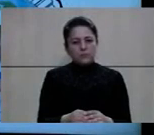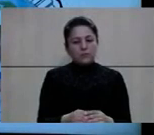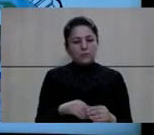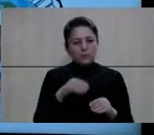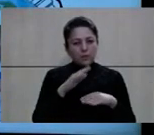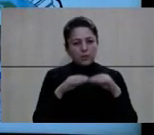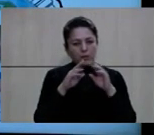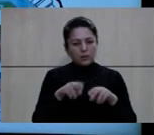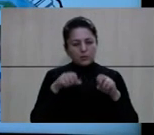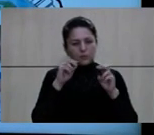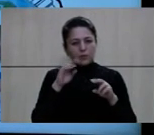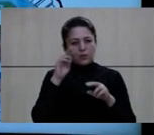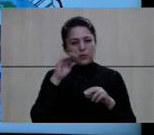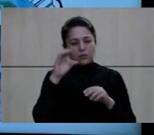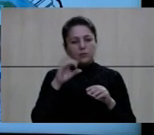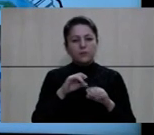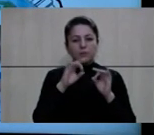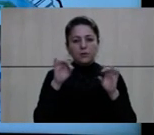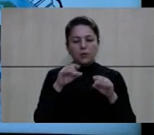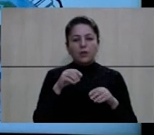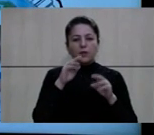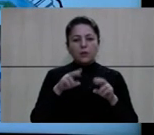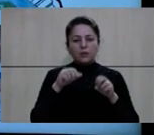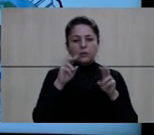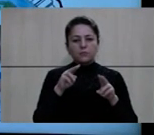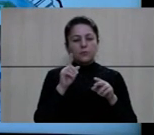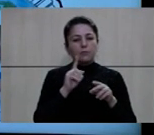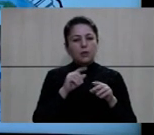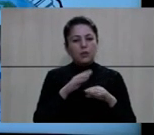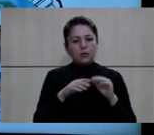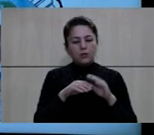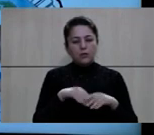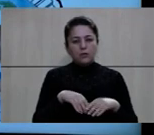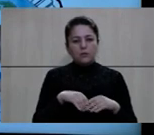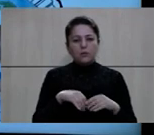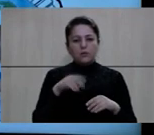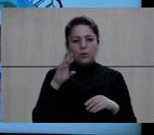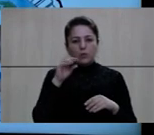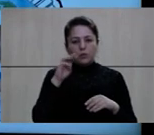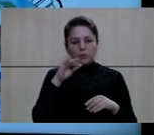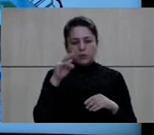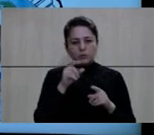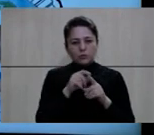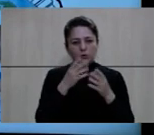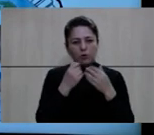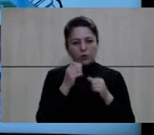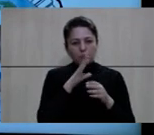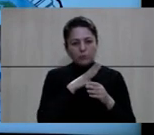Kasb tasnifi, kasb deganda nimani tushunamiz? Kasbning o'zi nima? Kasb lotincha so'zdan olingan